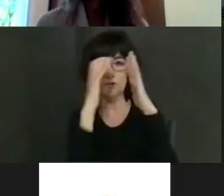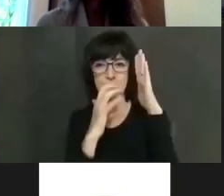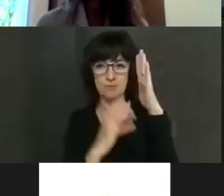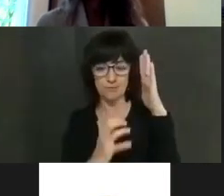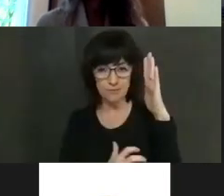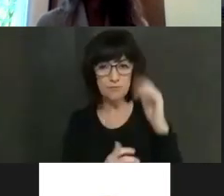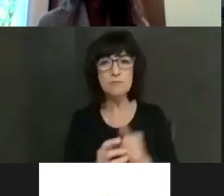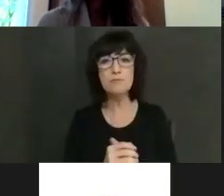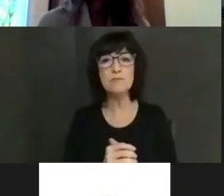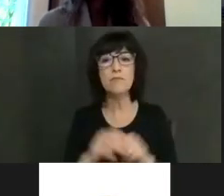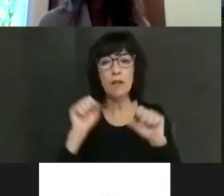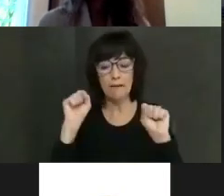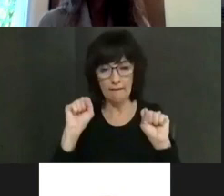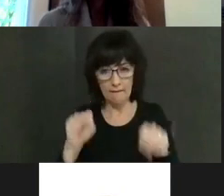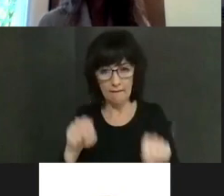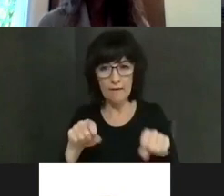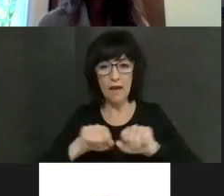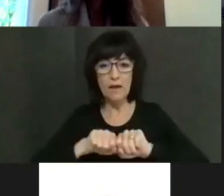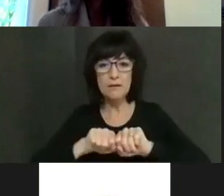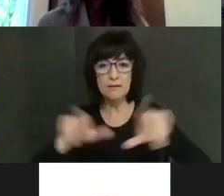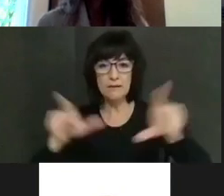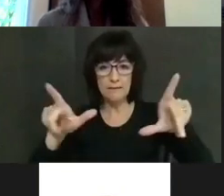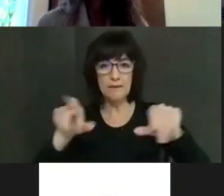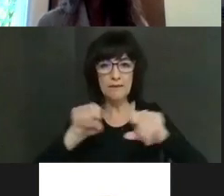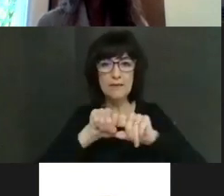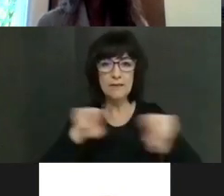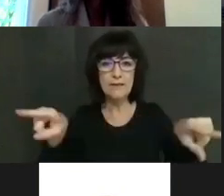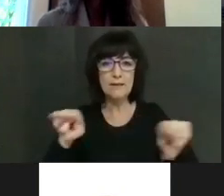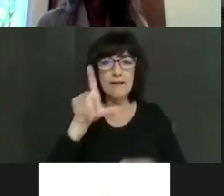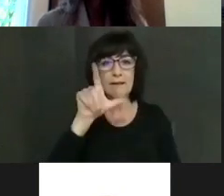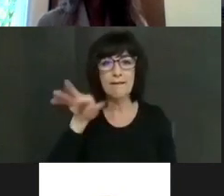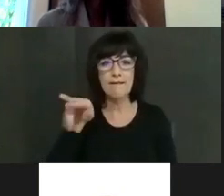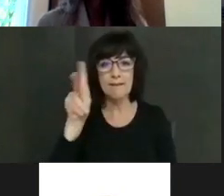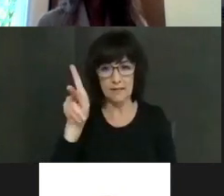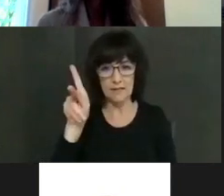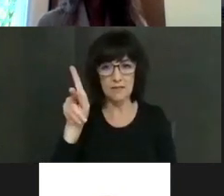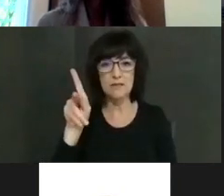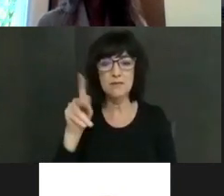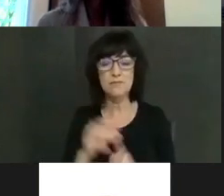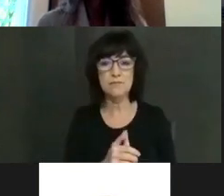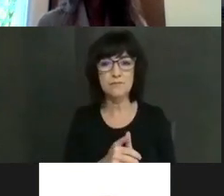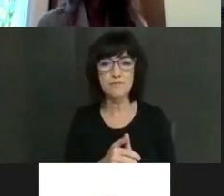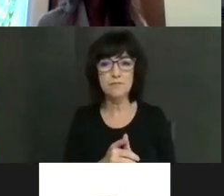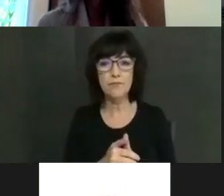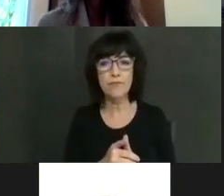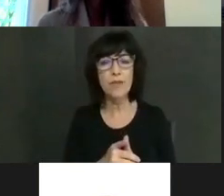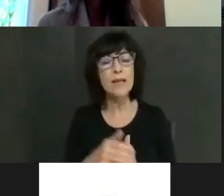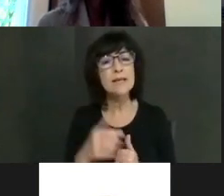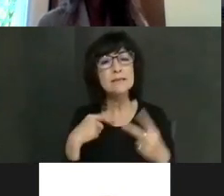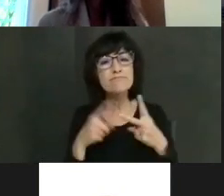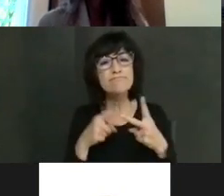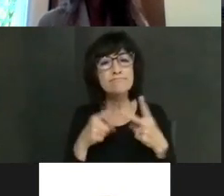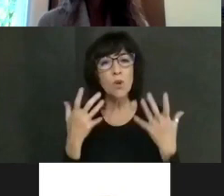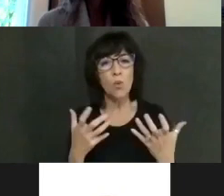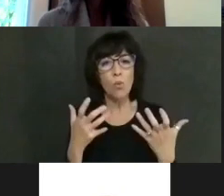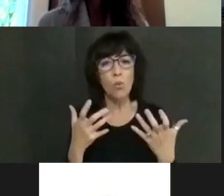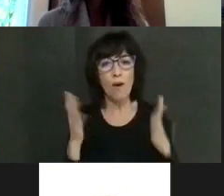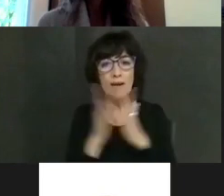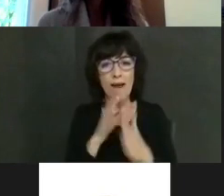the invitation so it's available to everybody. Secondly, my ask of you is if you